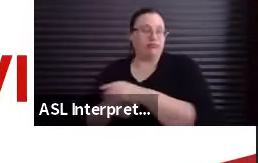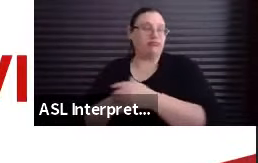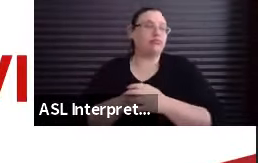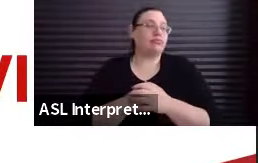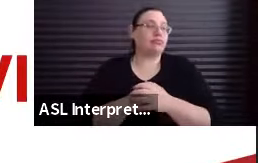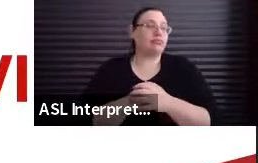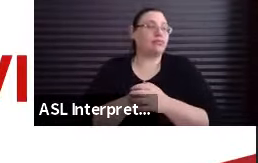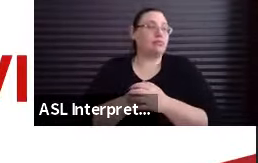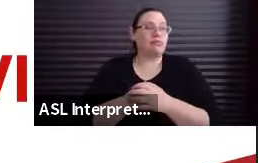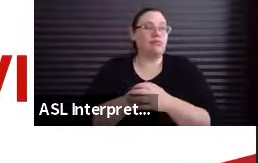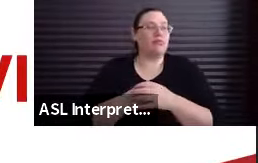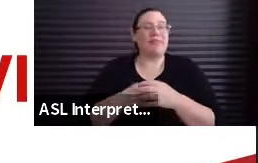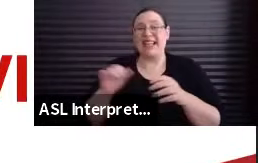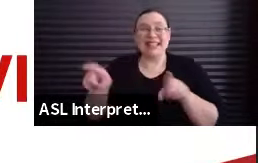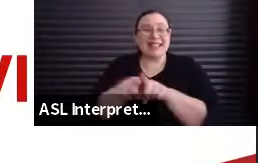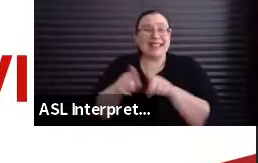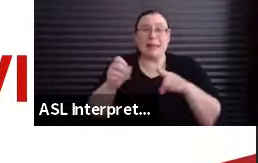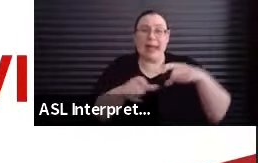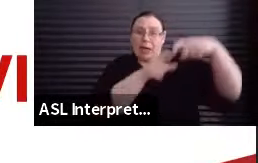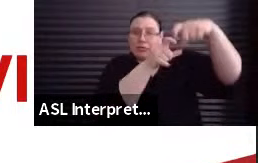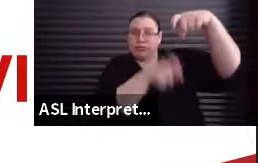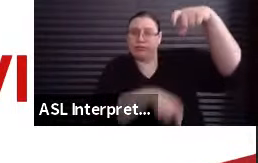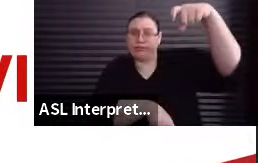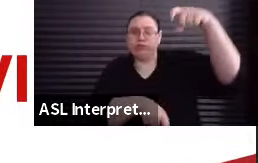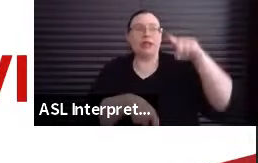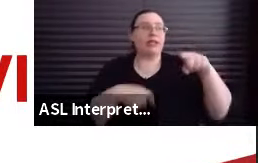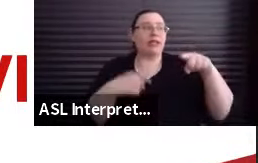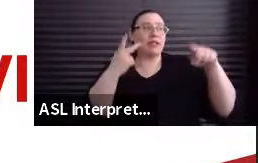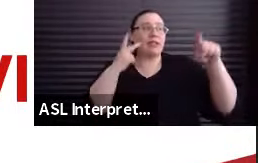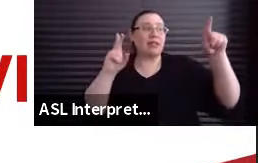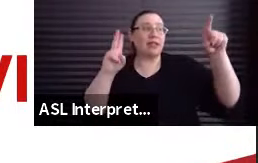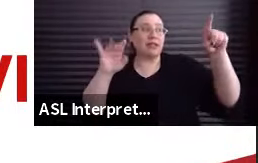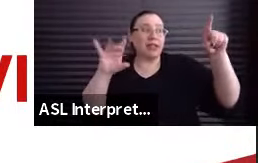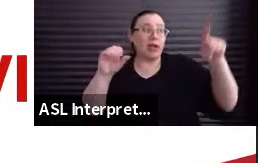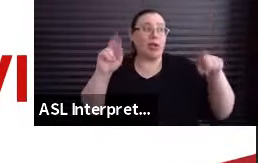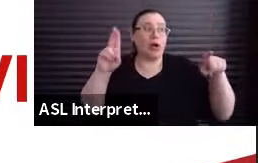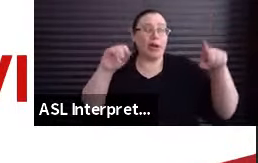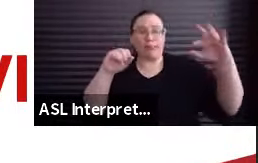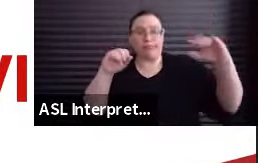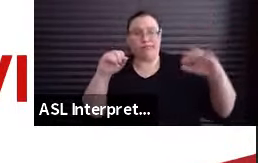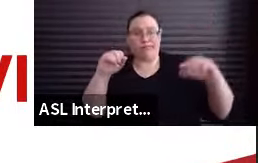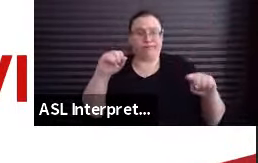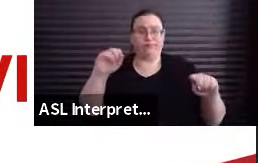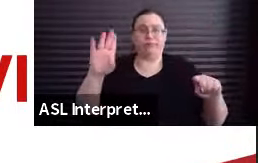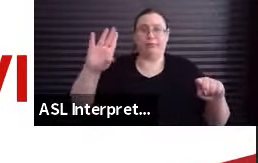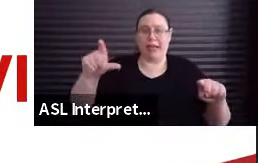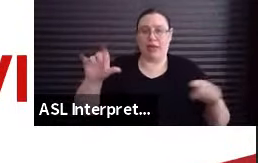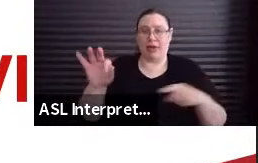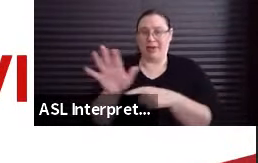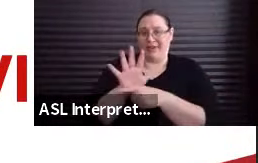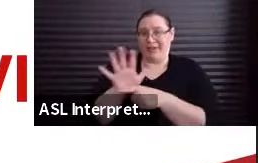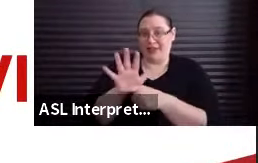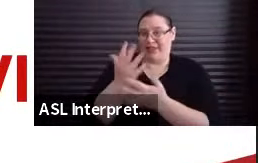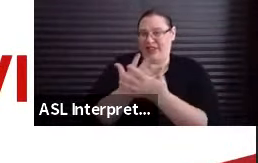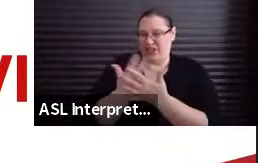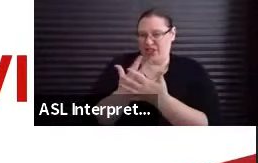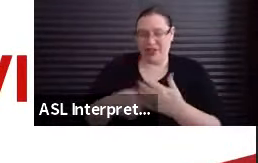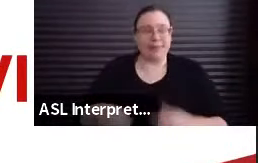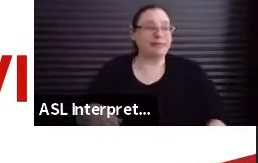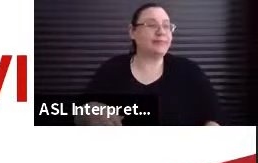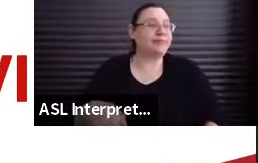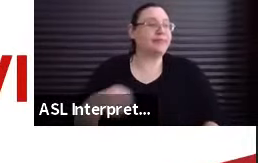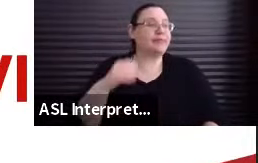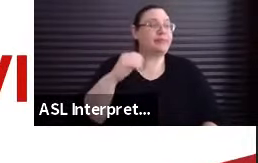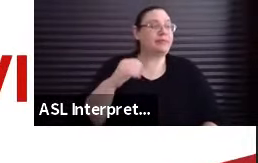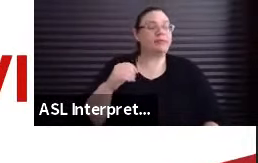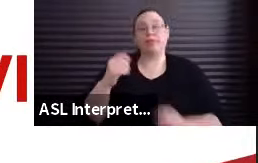it's the same panel, but you see below video and audio, we have an option for background and filters. And so by default, I